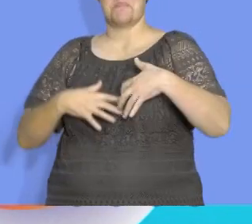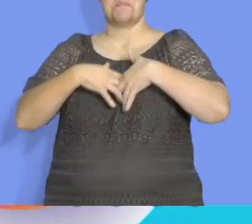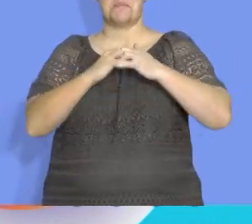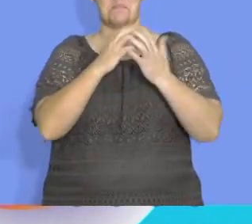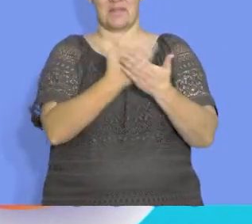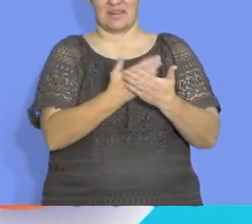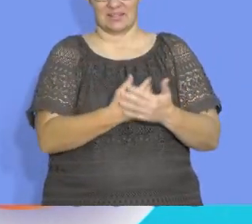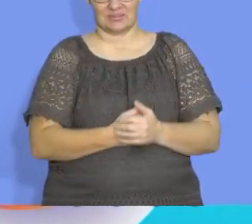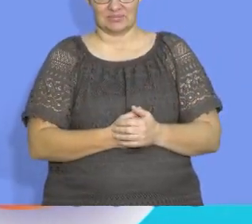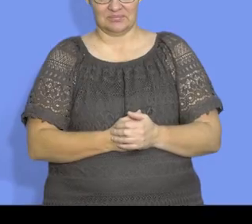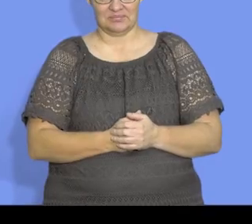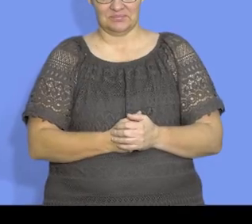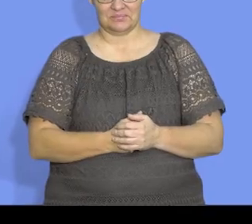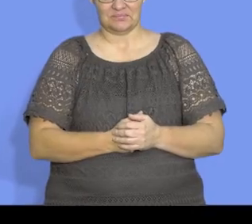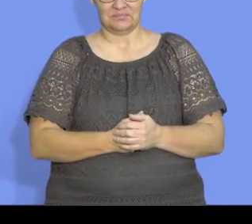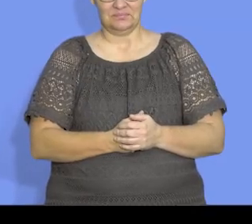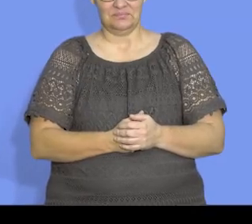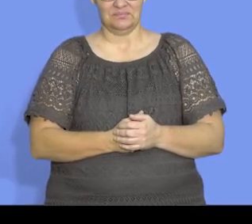line. Okay, so